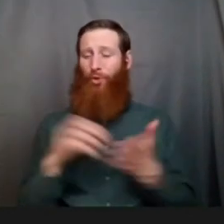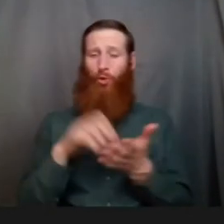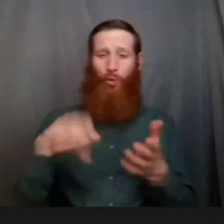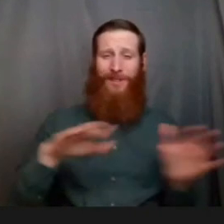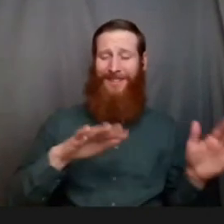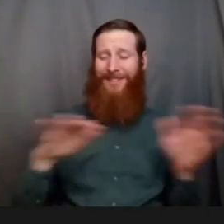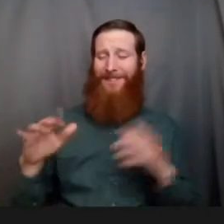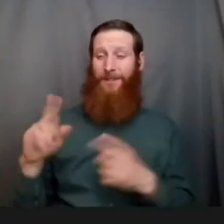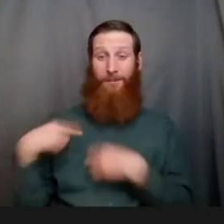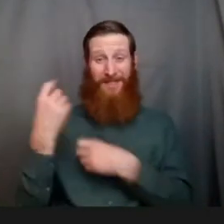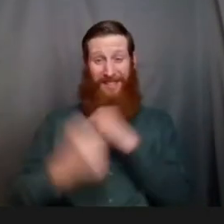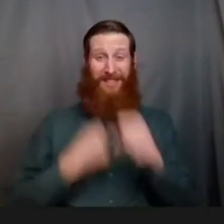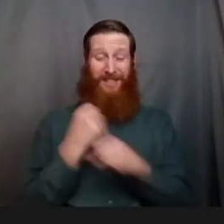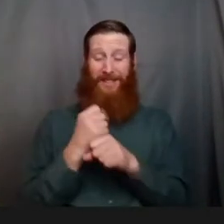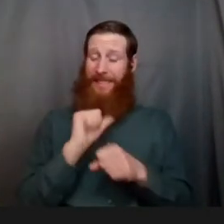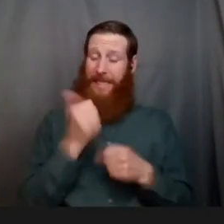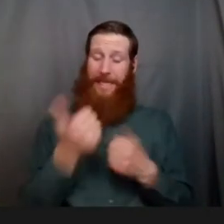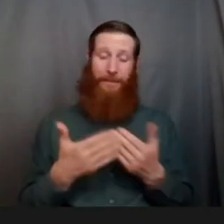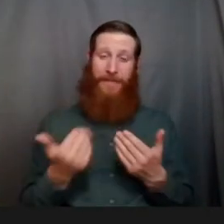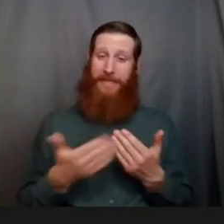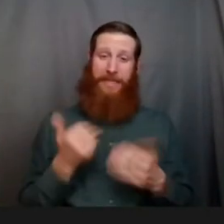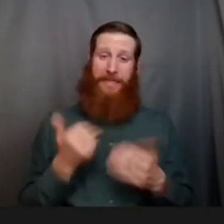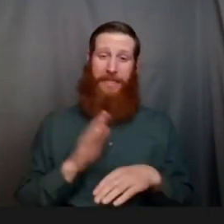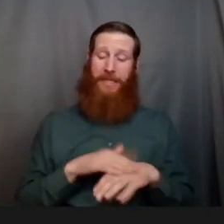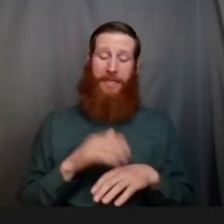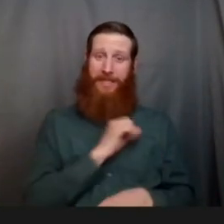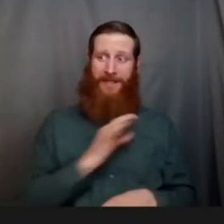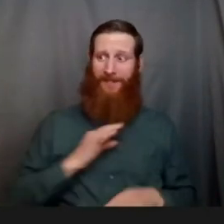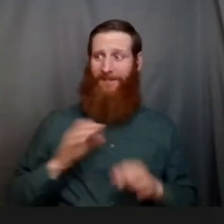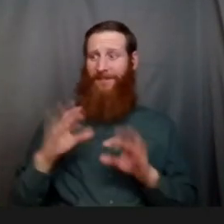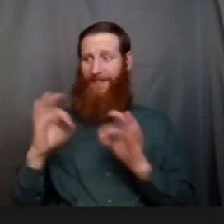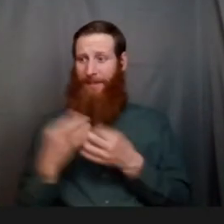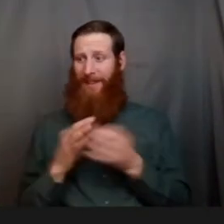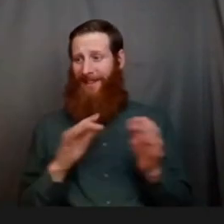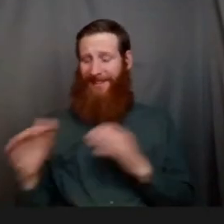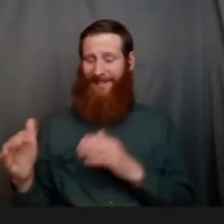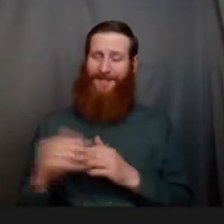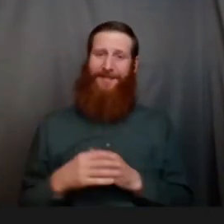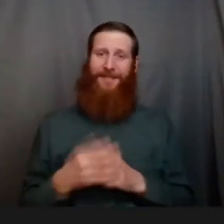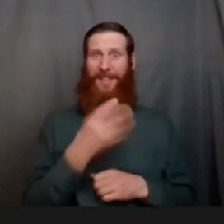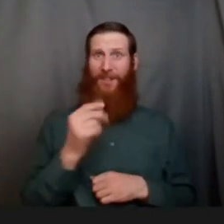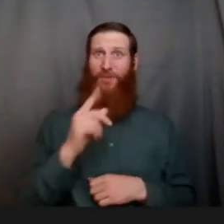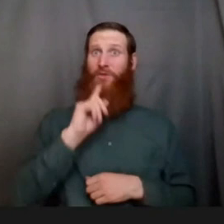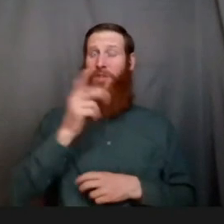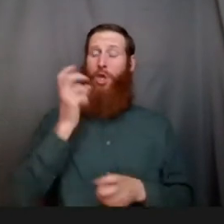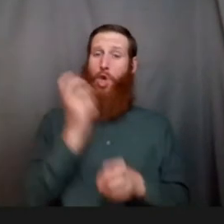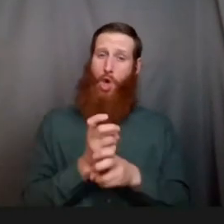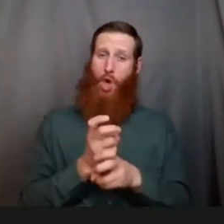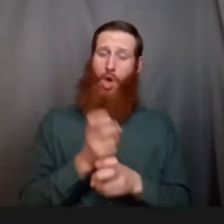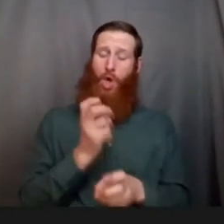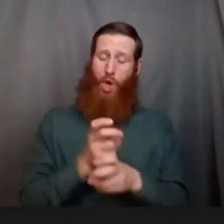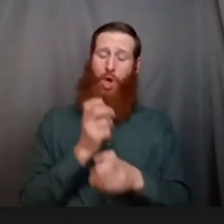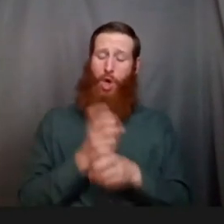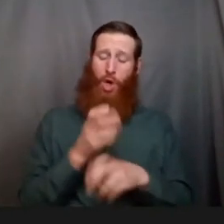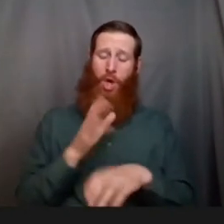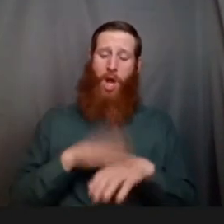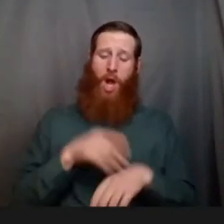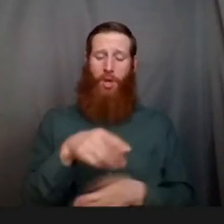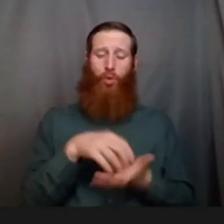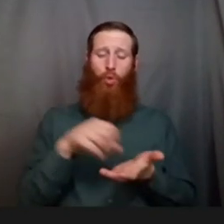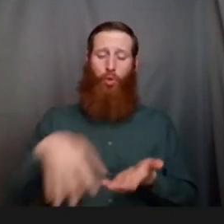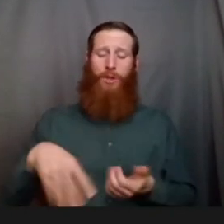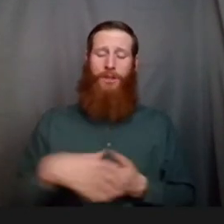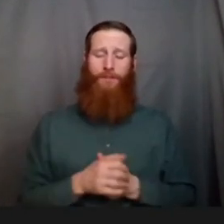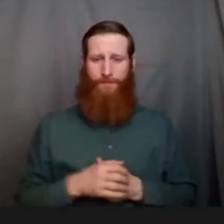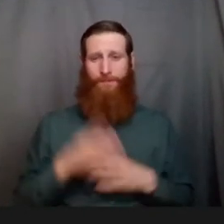been easy on our families, our staff, but it's been especially difficult on our students. Our goal for today's